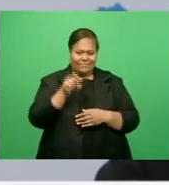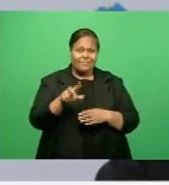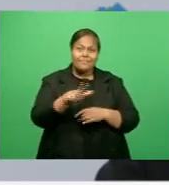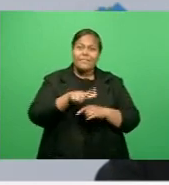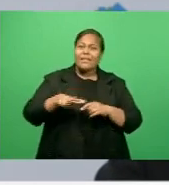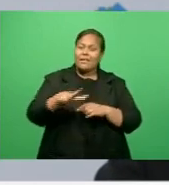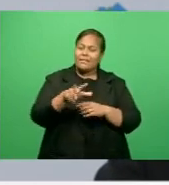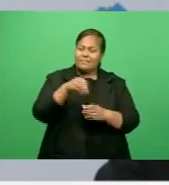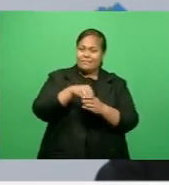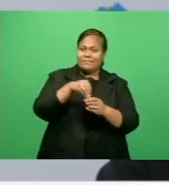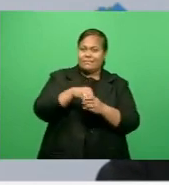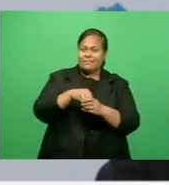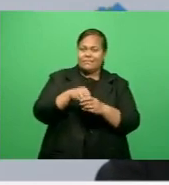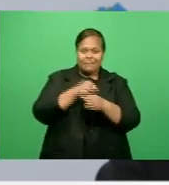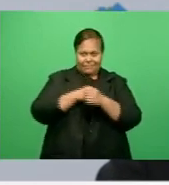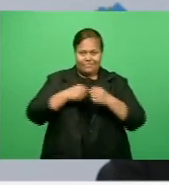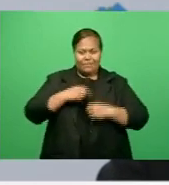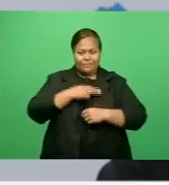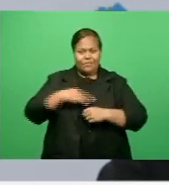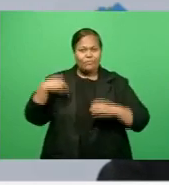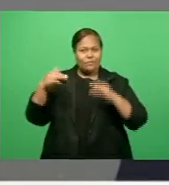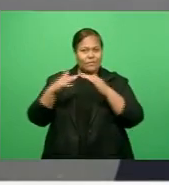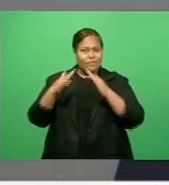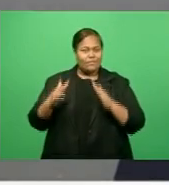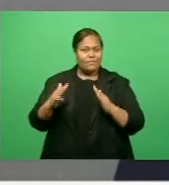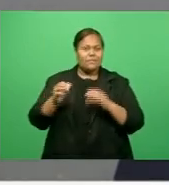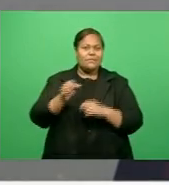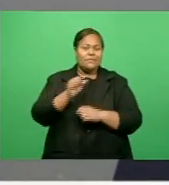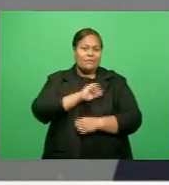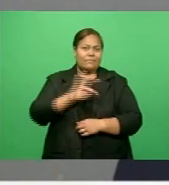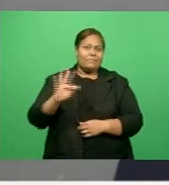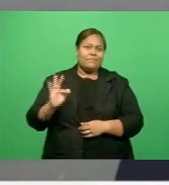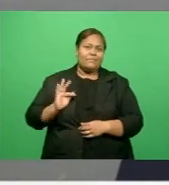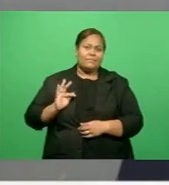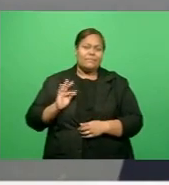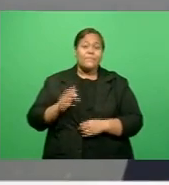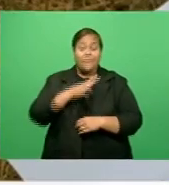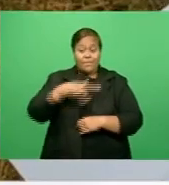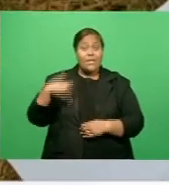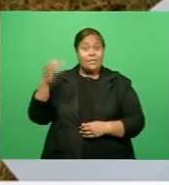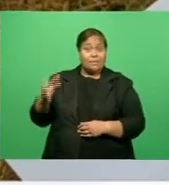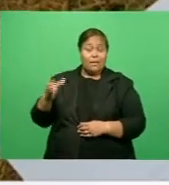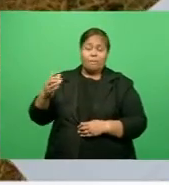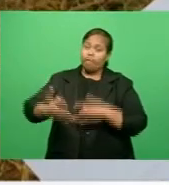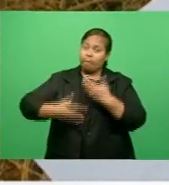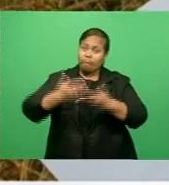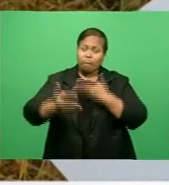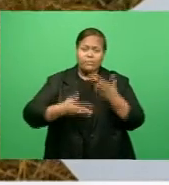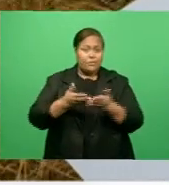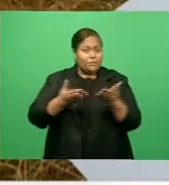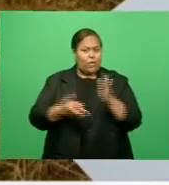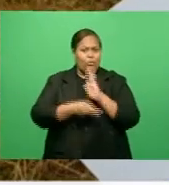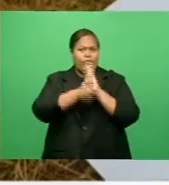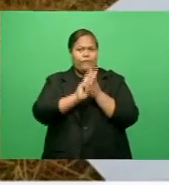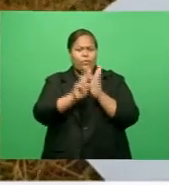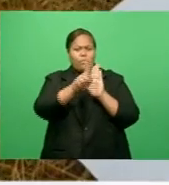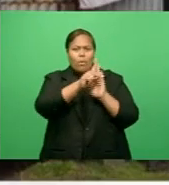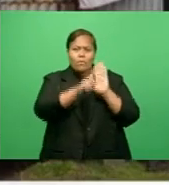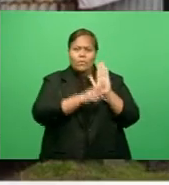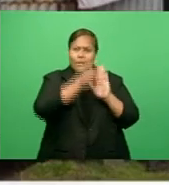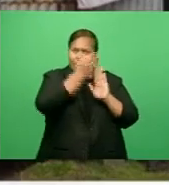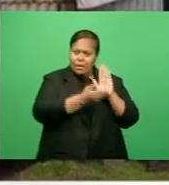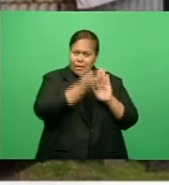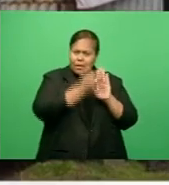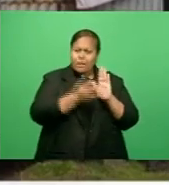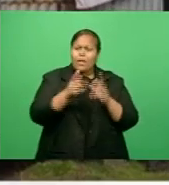involved with our Ministry of Housing staff. Minister Pramila Kumar says they're now reviewing the policy on lot allotment